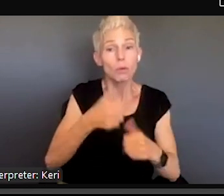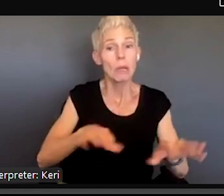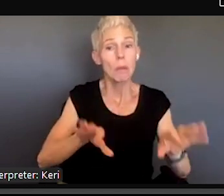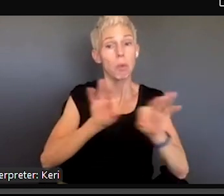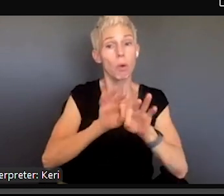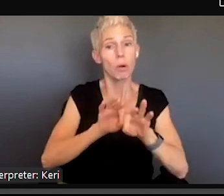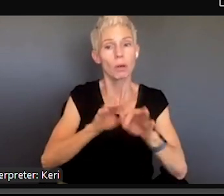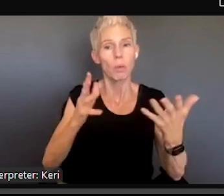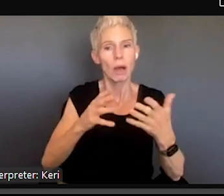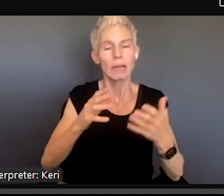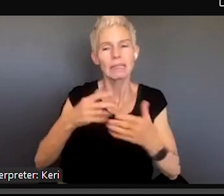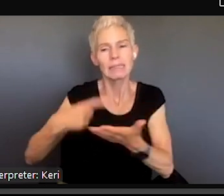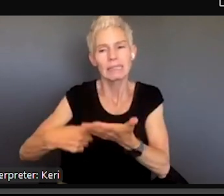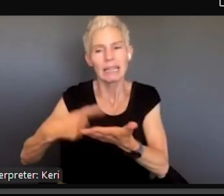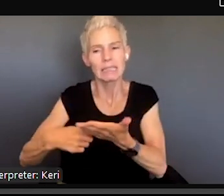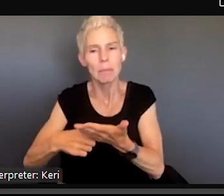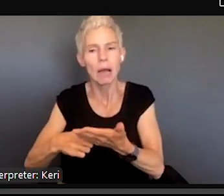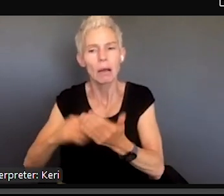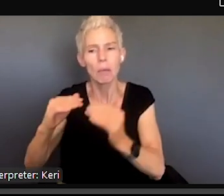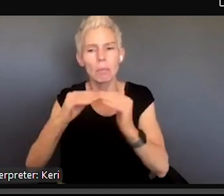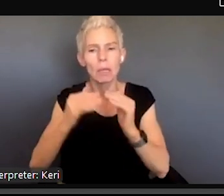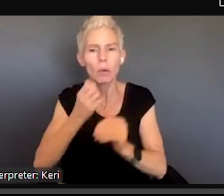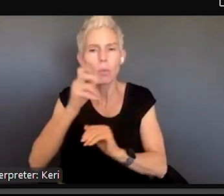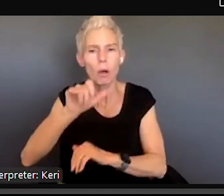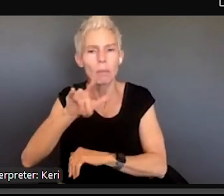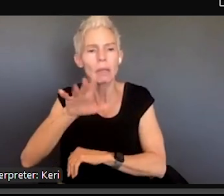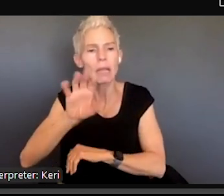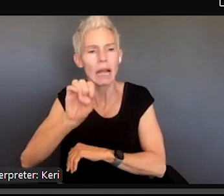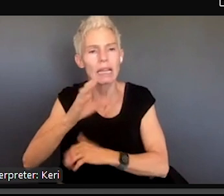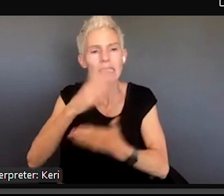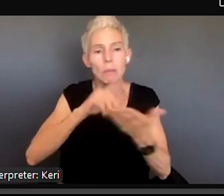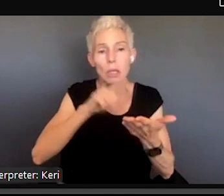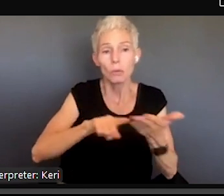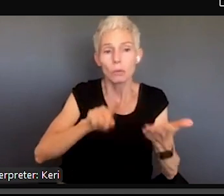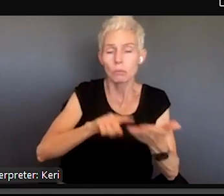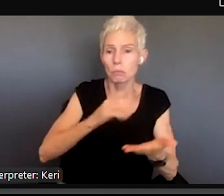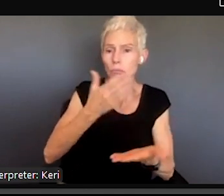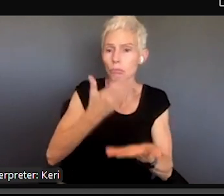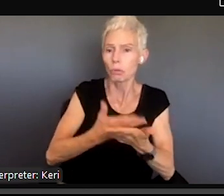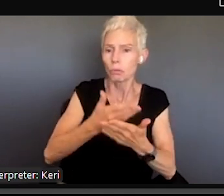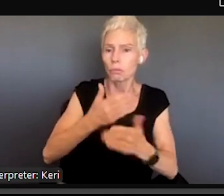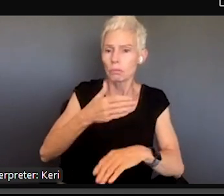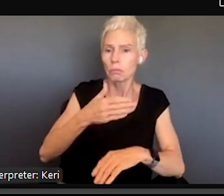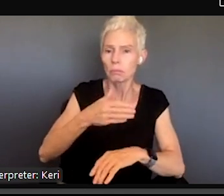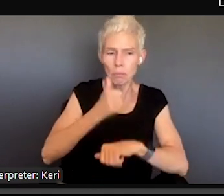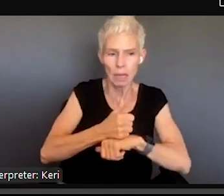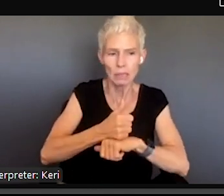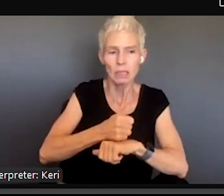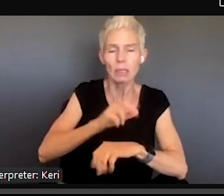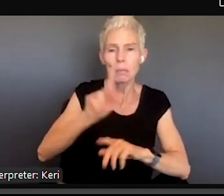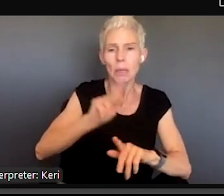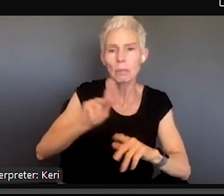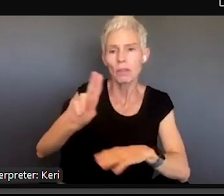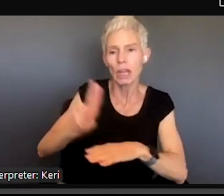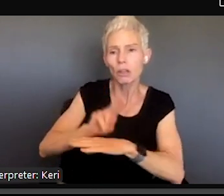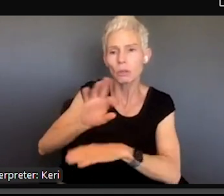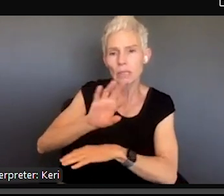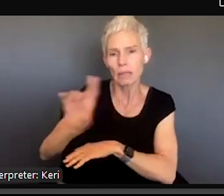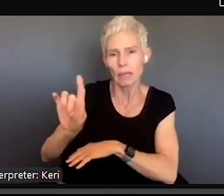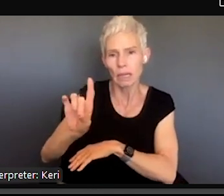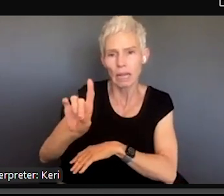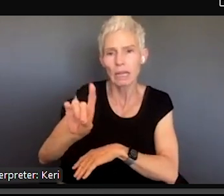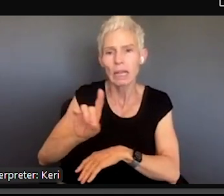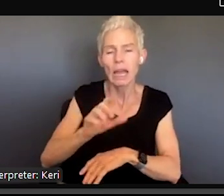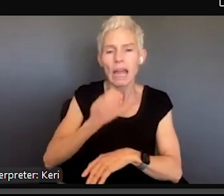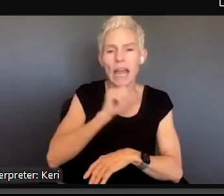deal with the peer warm line. But again, some of our advancements are truly based on the fact that our number one user of 988 now in North Carolina are 12